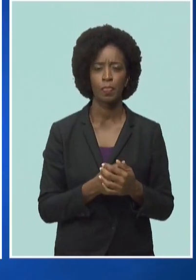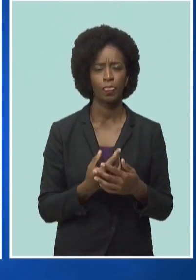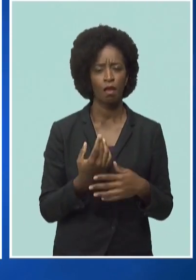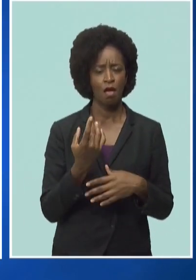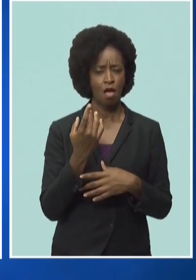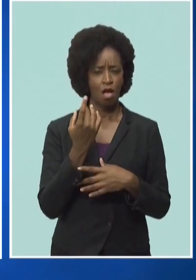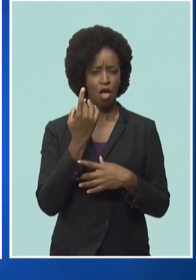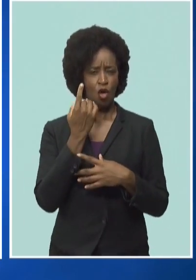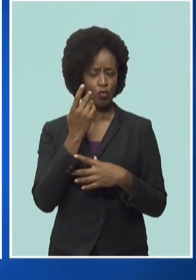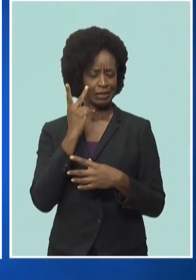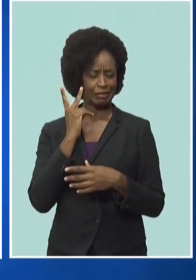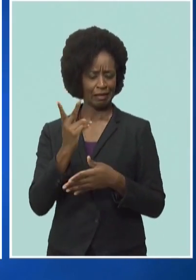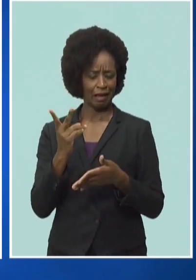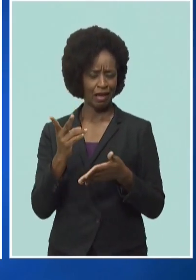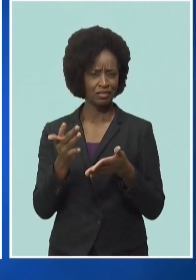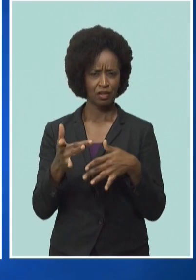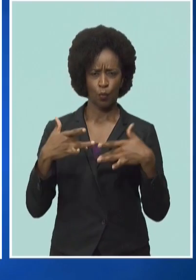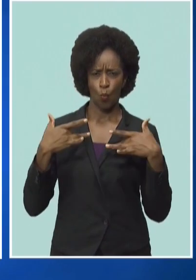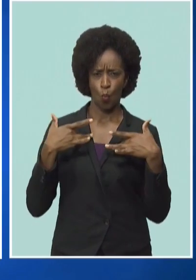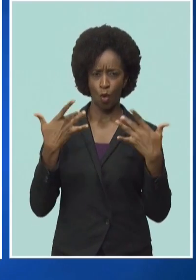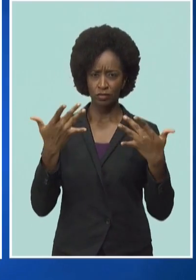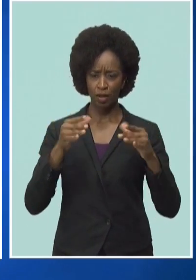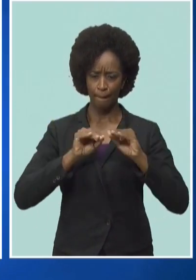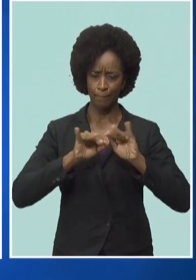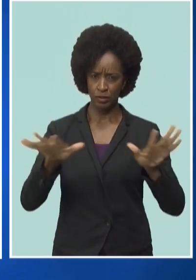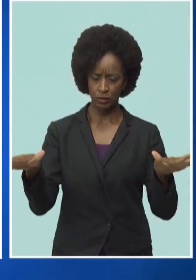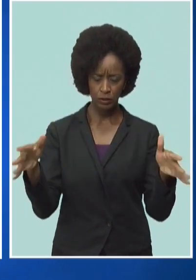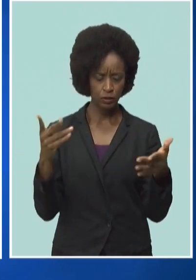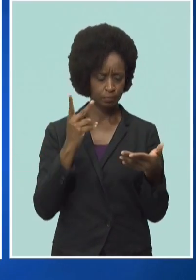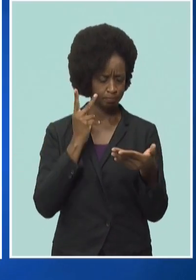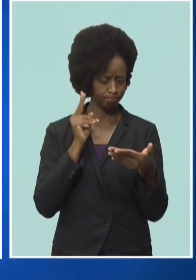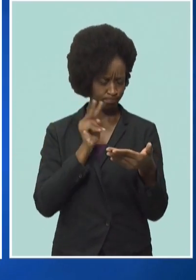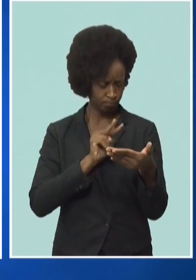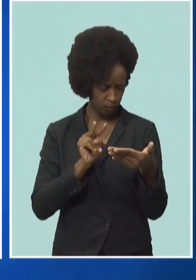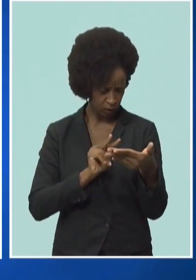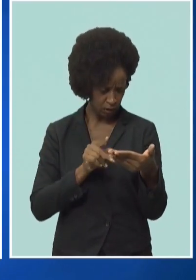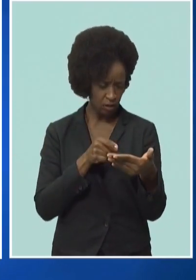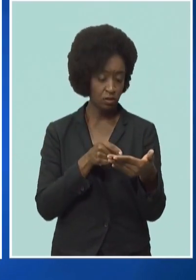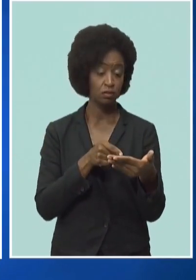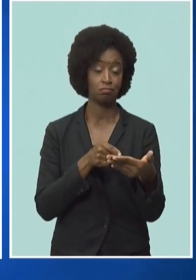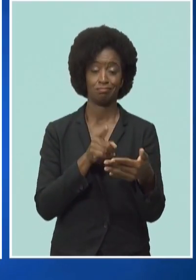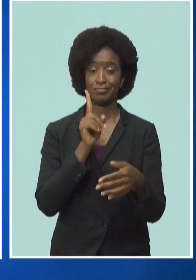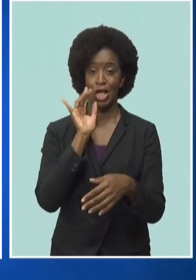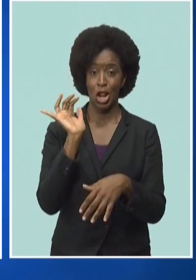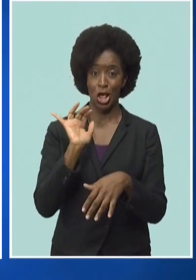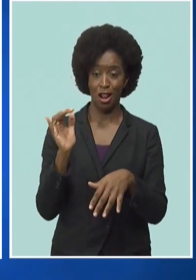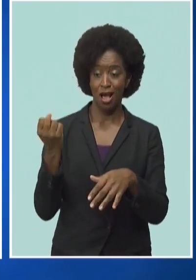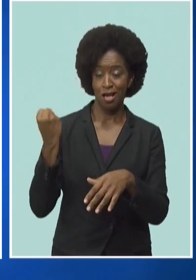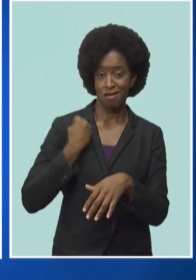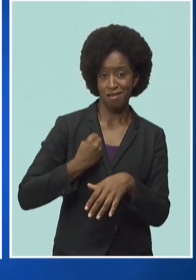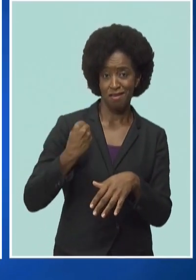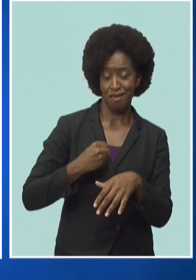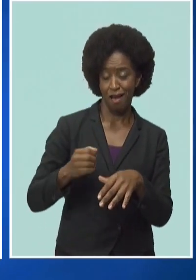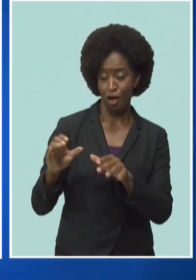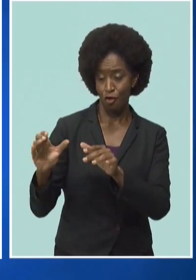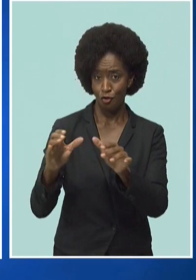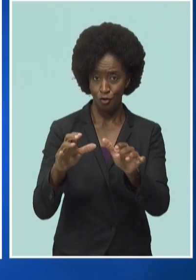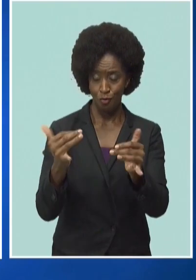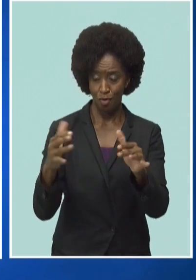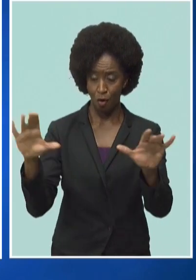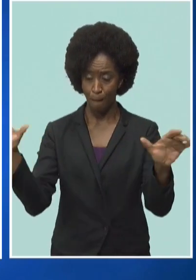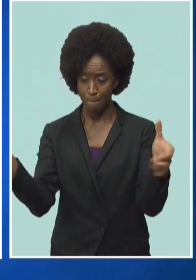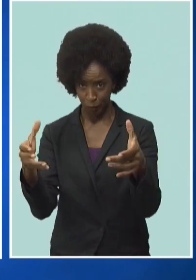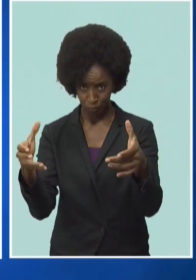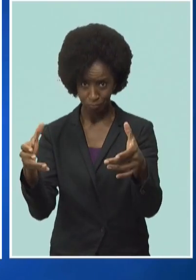point. And that there's been a lot of consolidation of the gang. So in some cases where research pointed